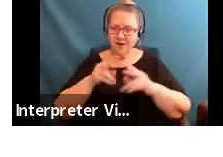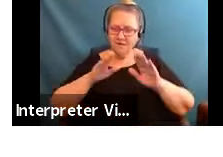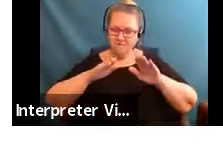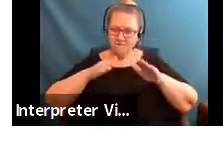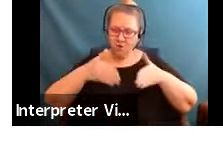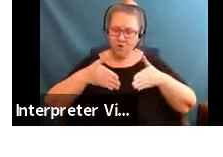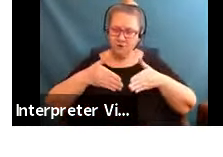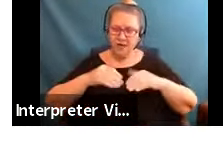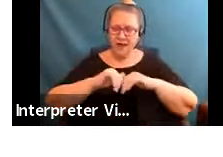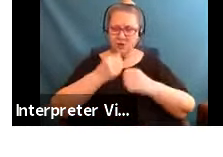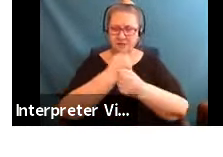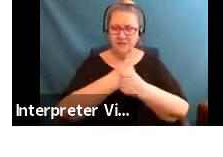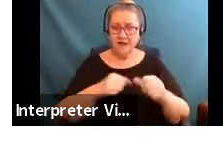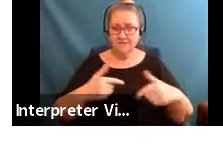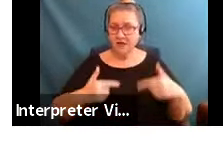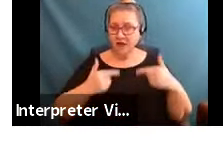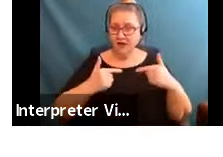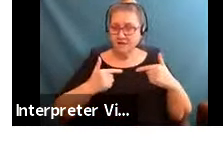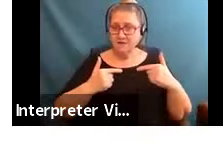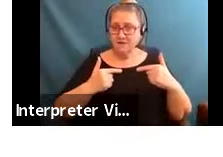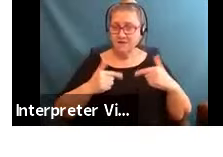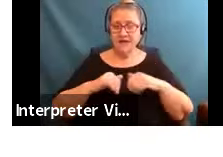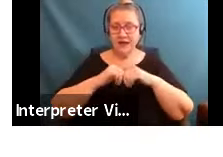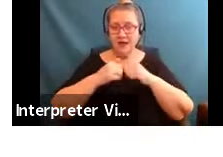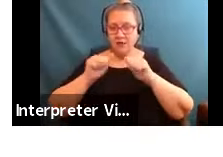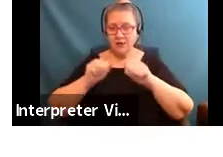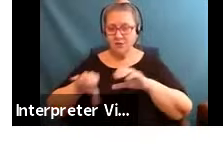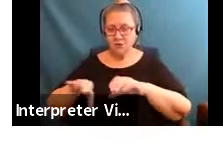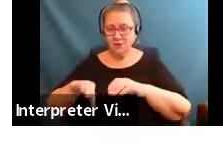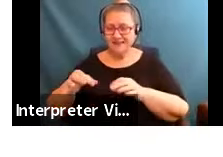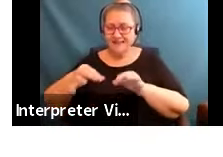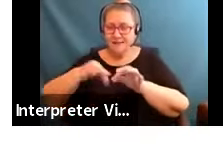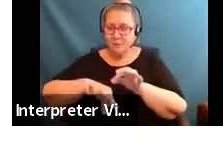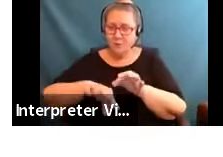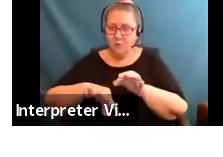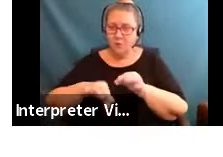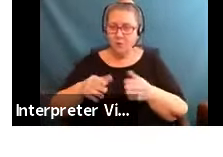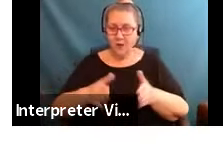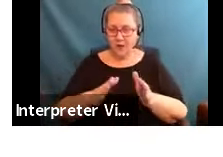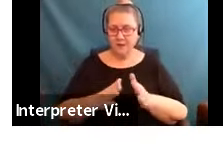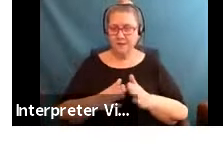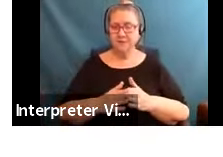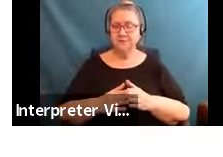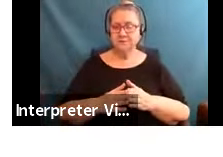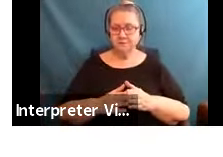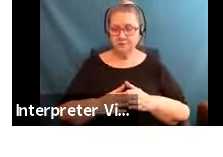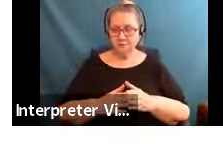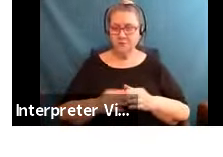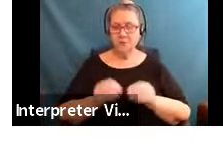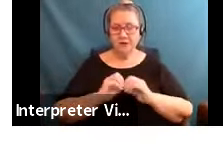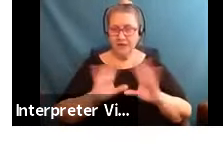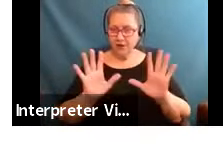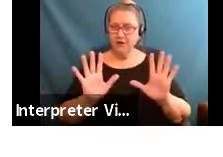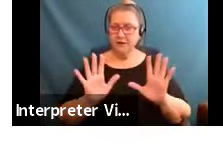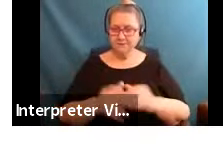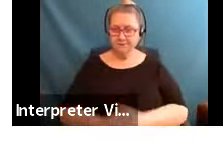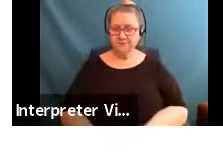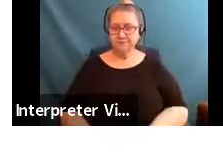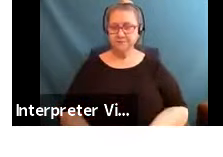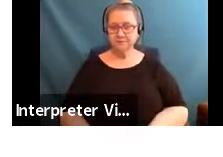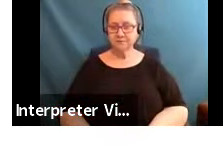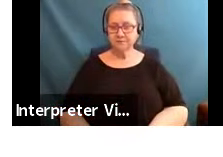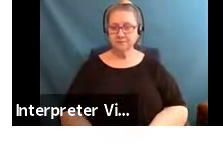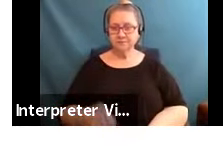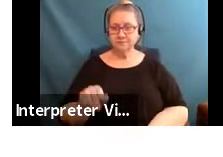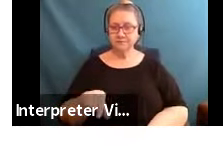do we save lives? How do we do it in a way that's simple to roll out with absolute clarity? I'm going to hand it over